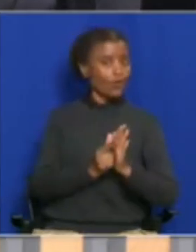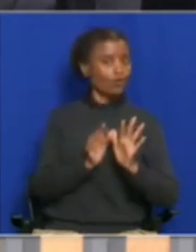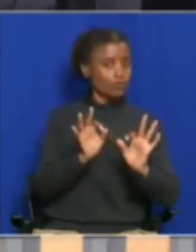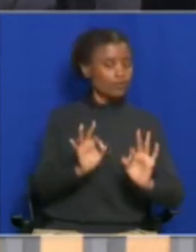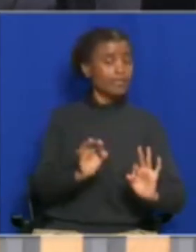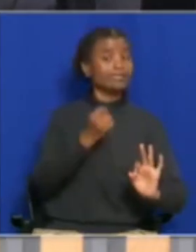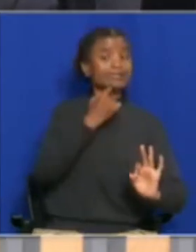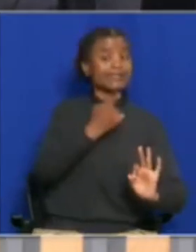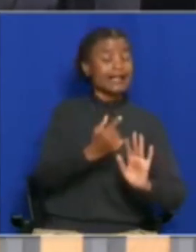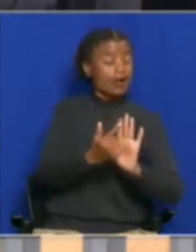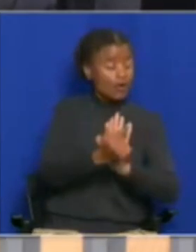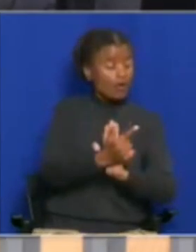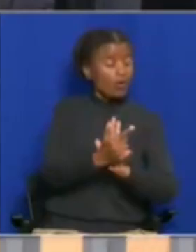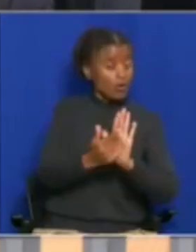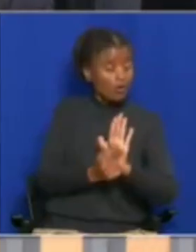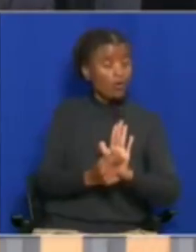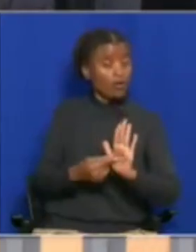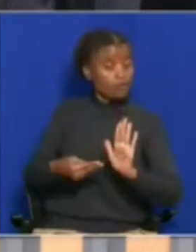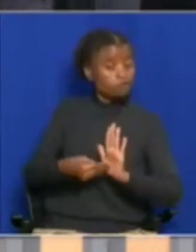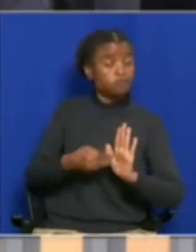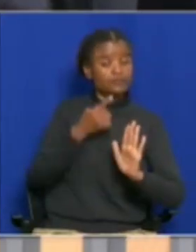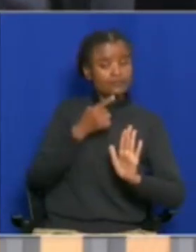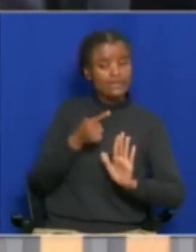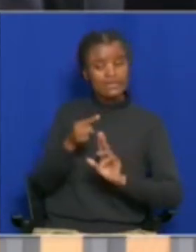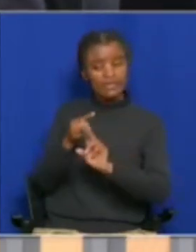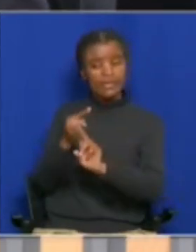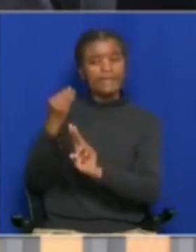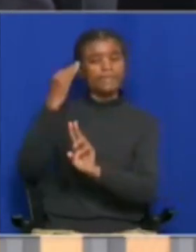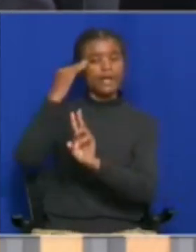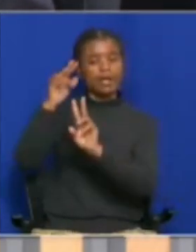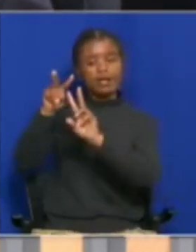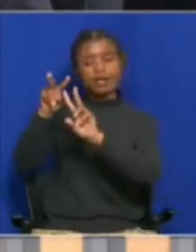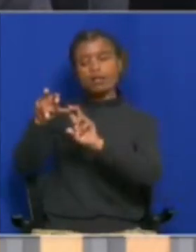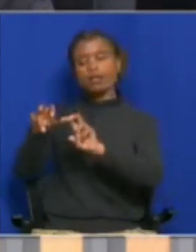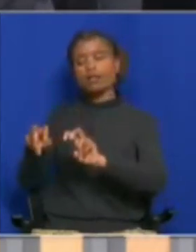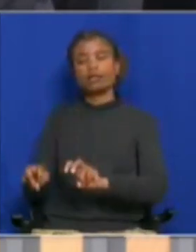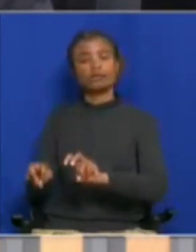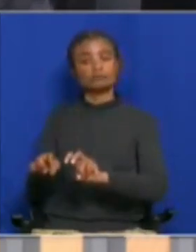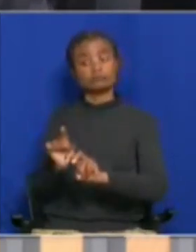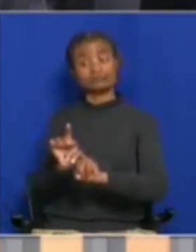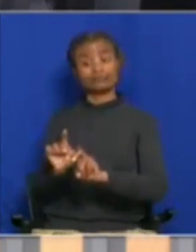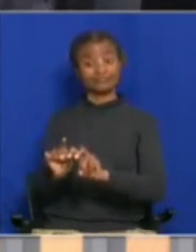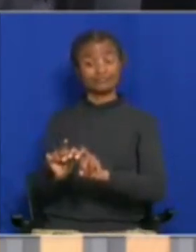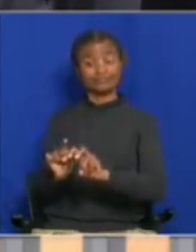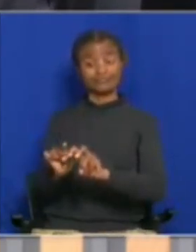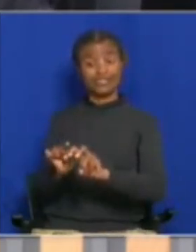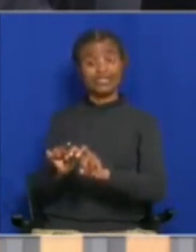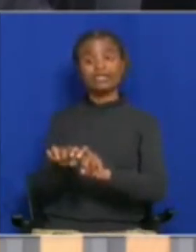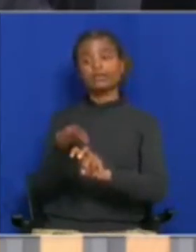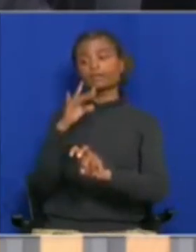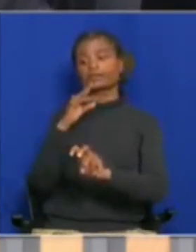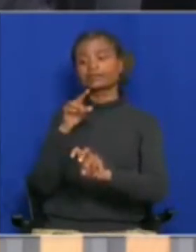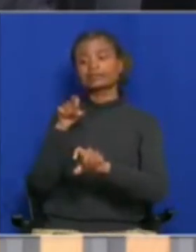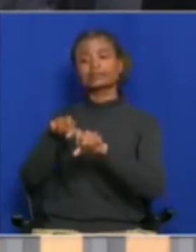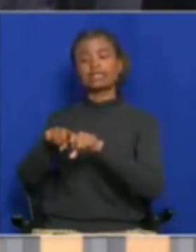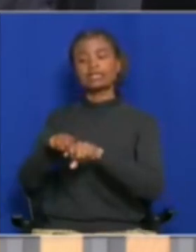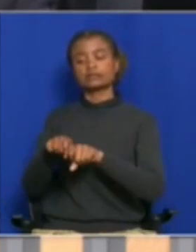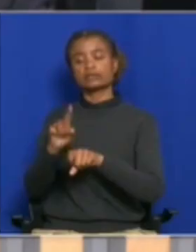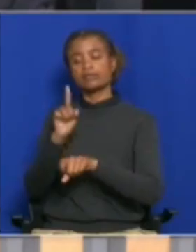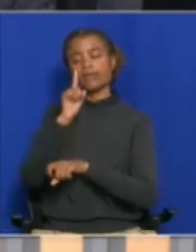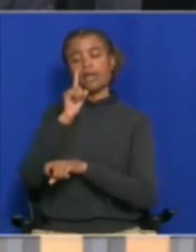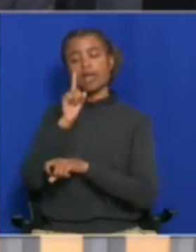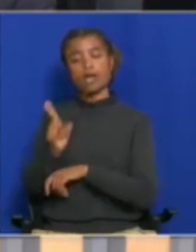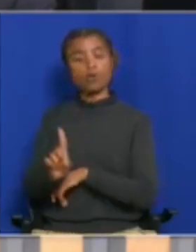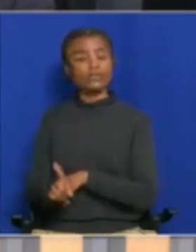the person's mind. Objective, you test that in accordance with how